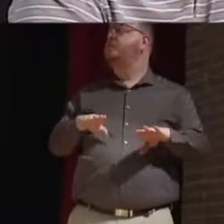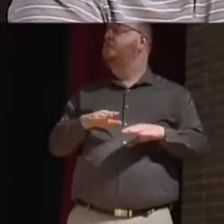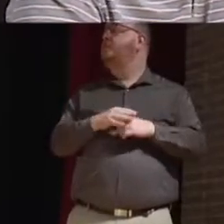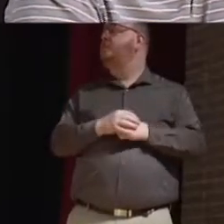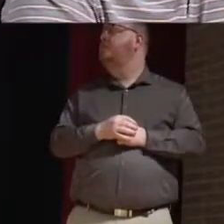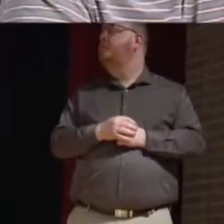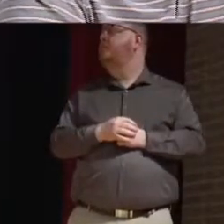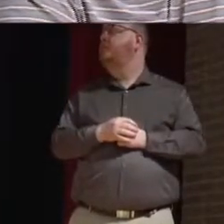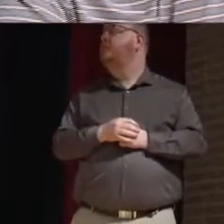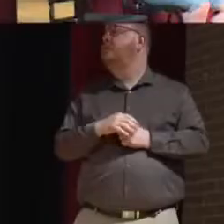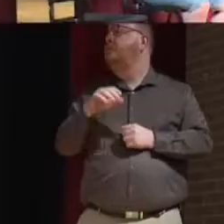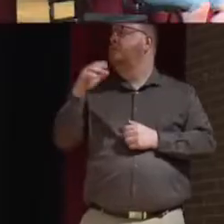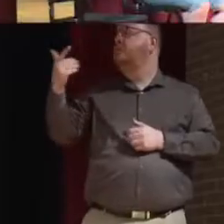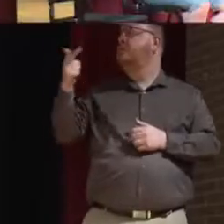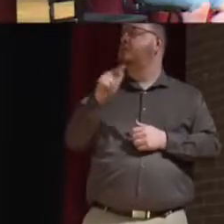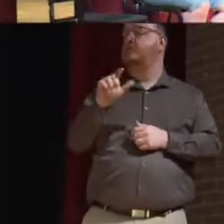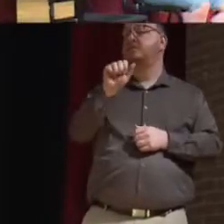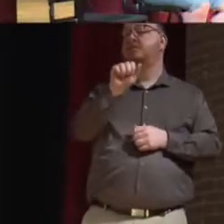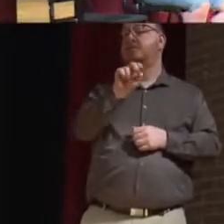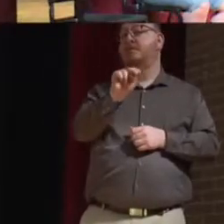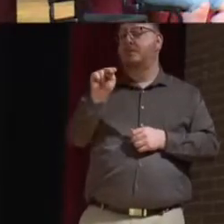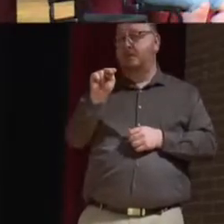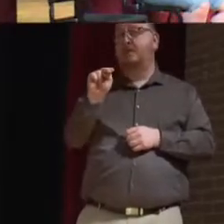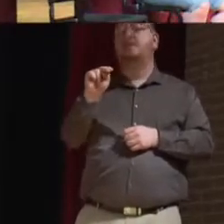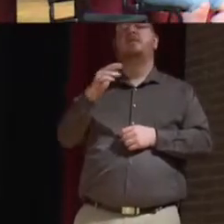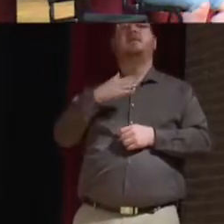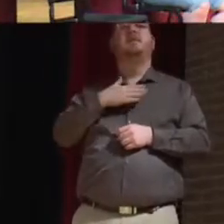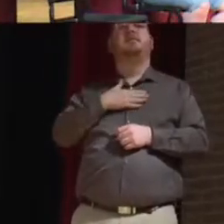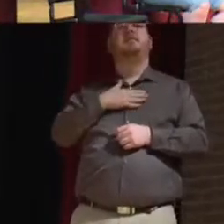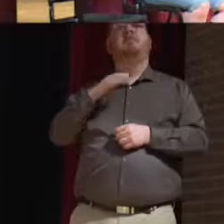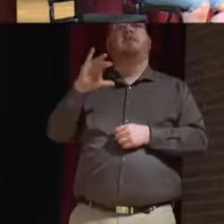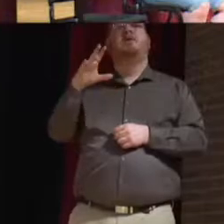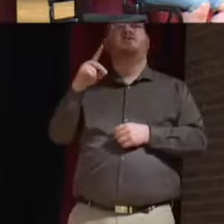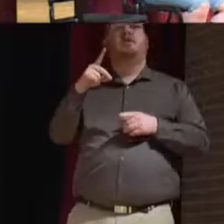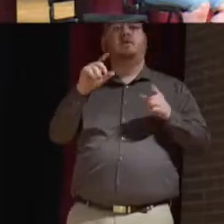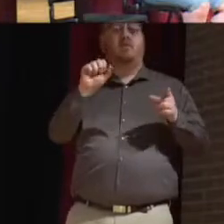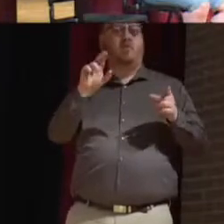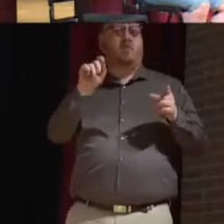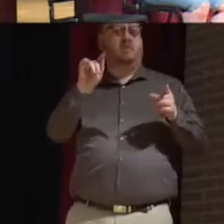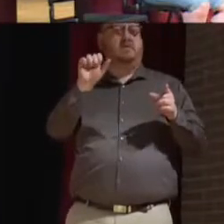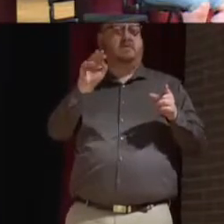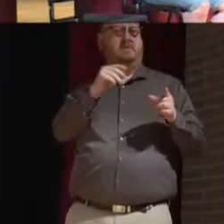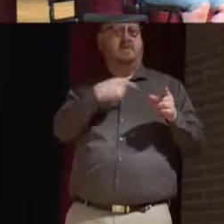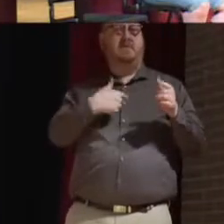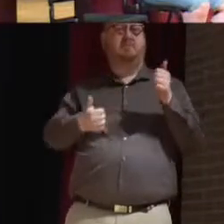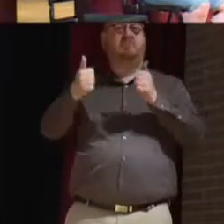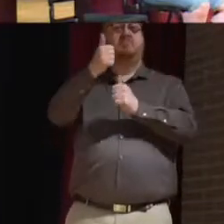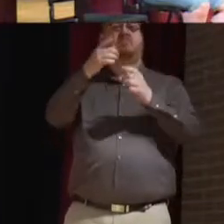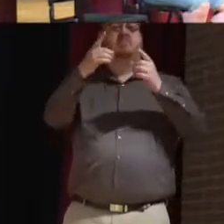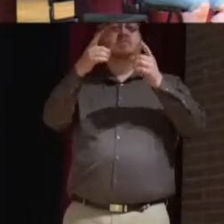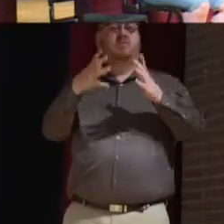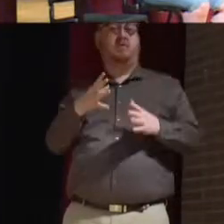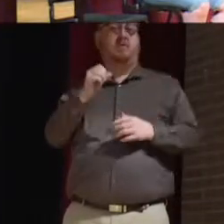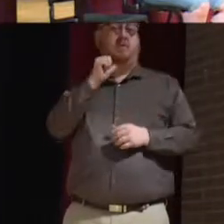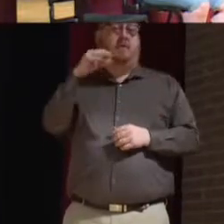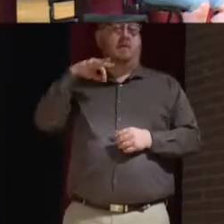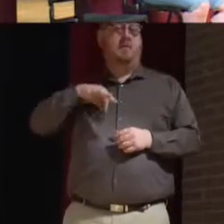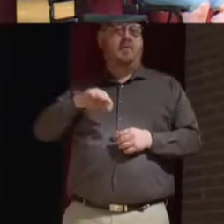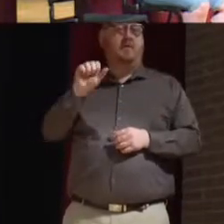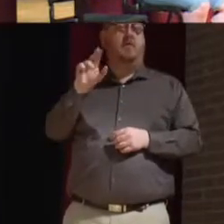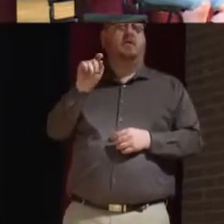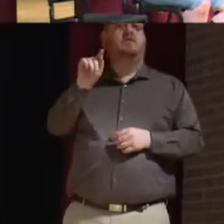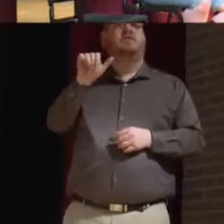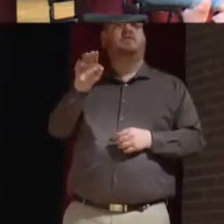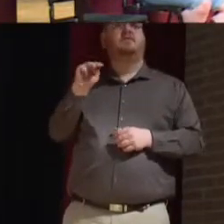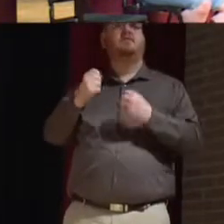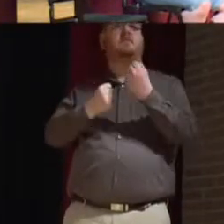Hi, I'm Ann Haley. I am a parent of a child with autism. In addition, I'm executive director of a nonprofit called Autism Support and Resource